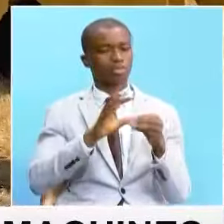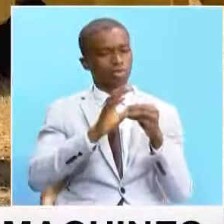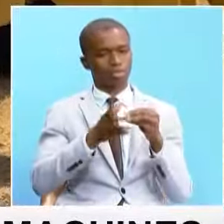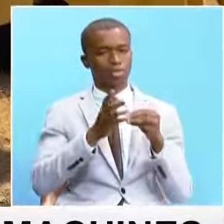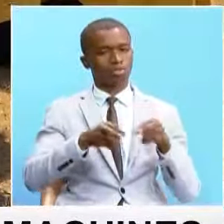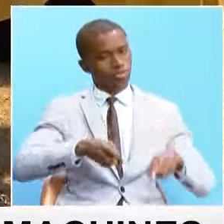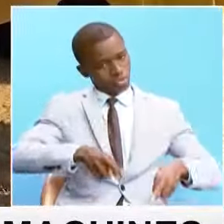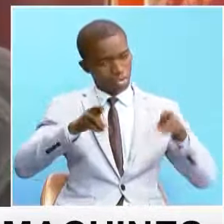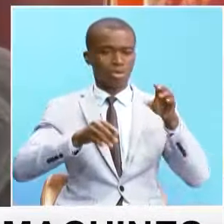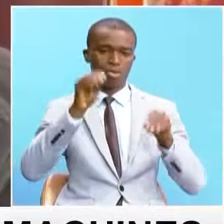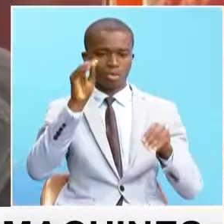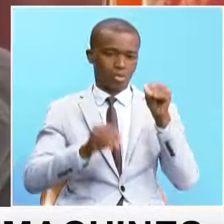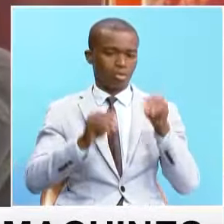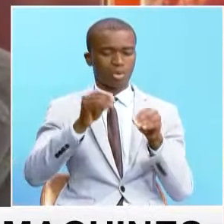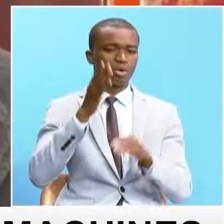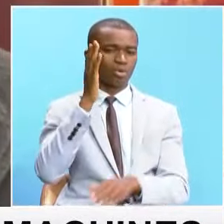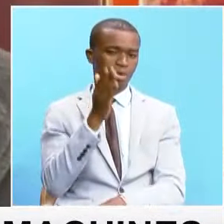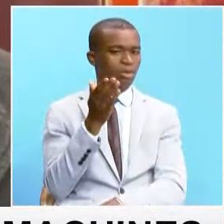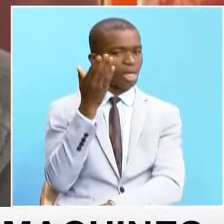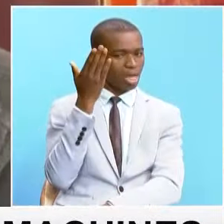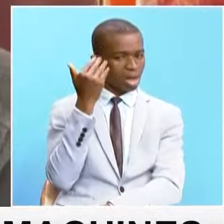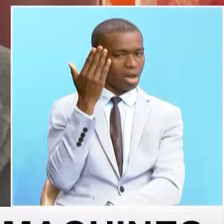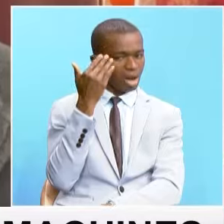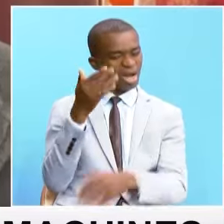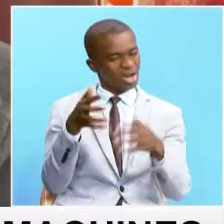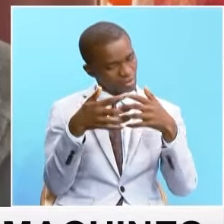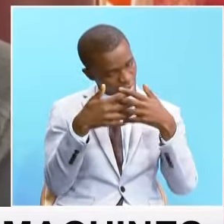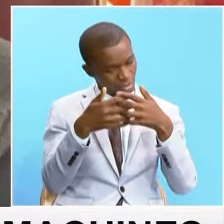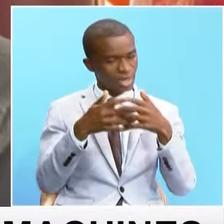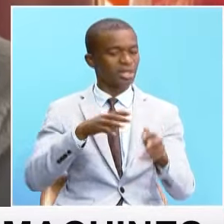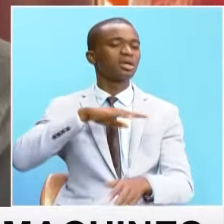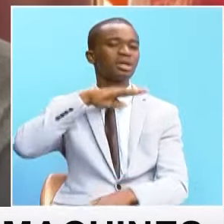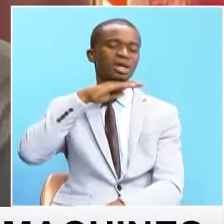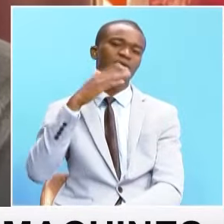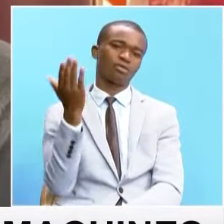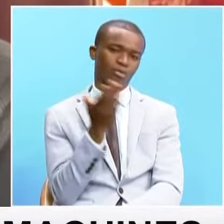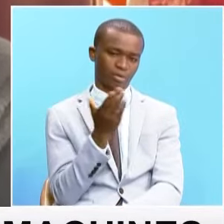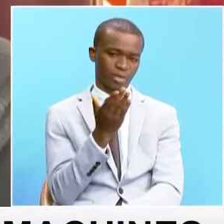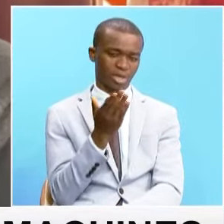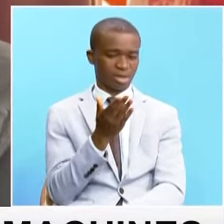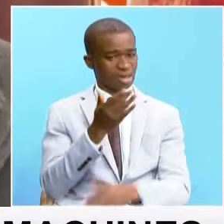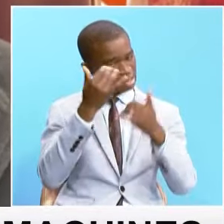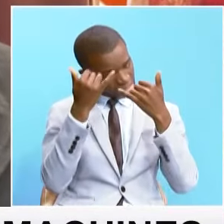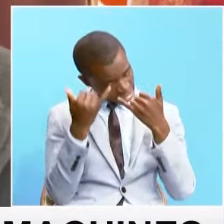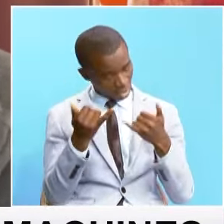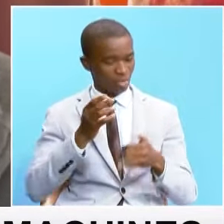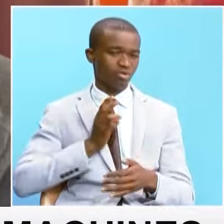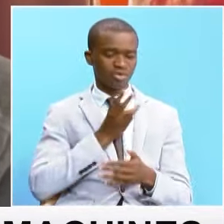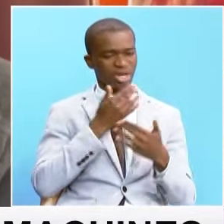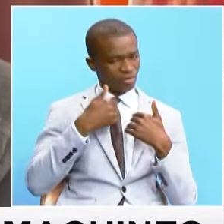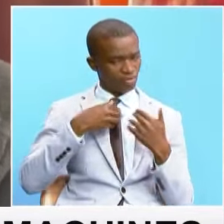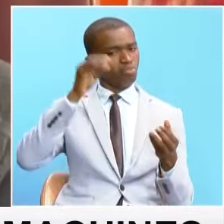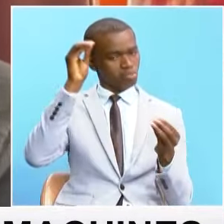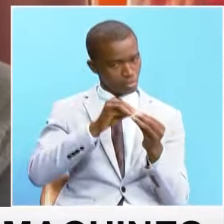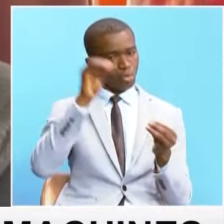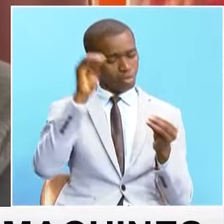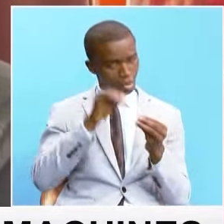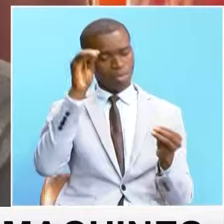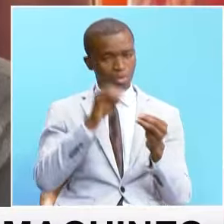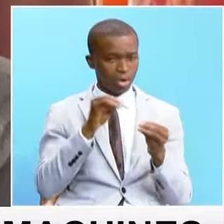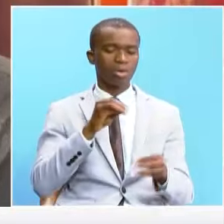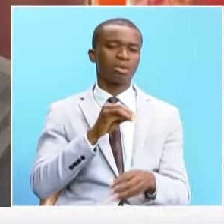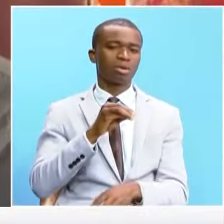limited equipment that we've had in the recent past. Now, we now have more machines. This will help us maintain